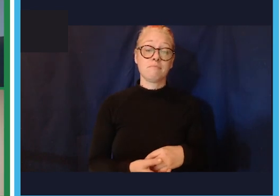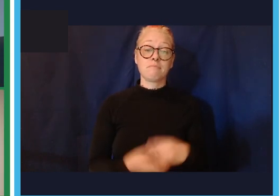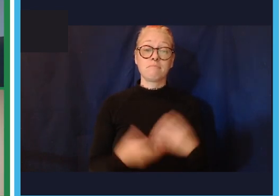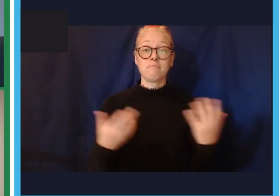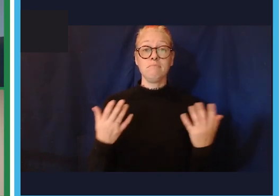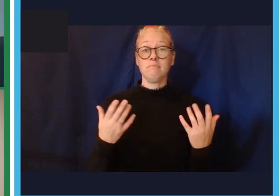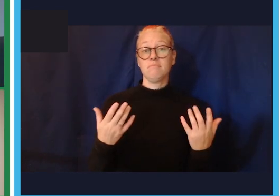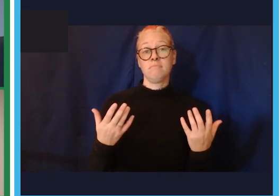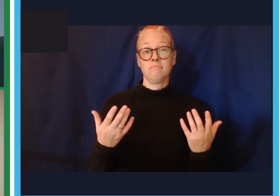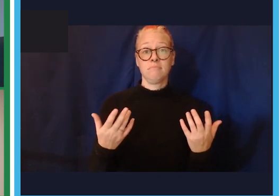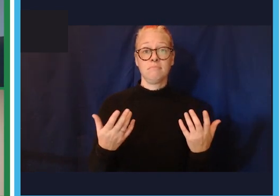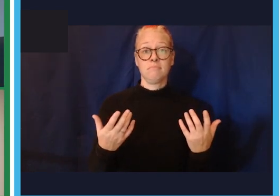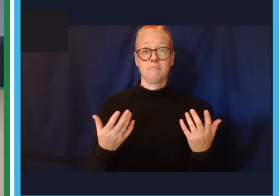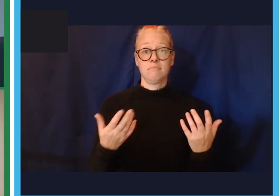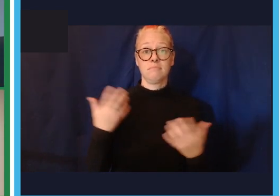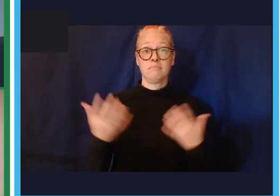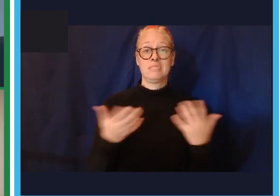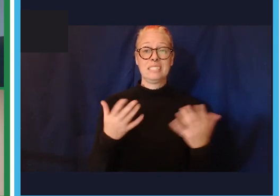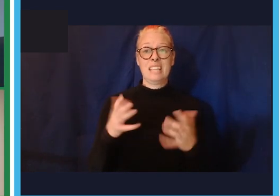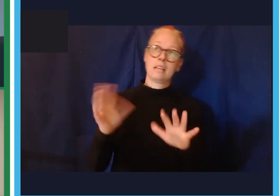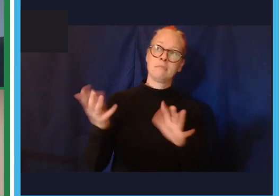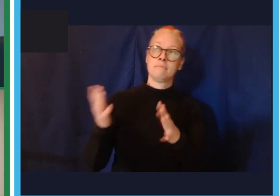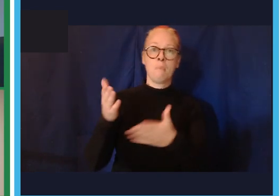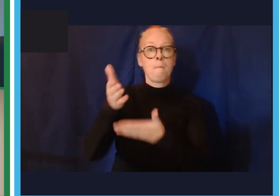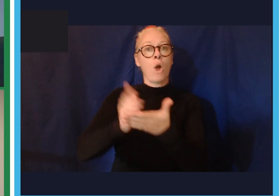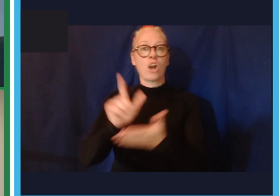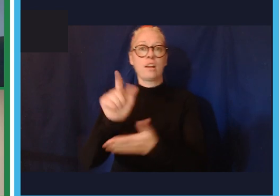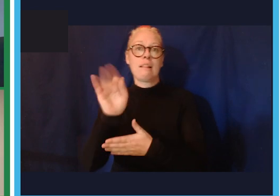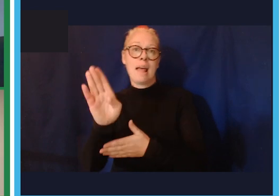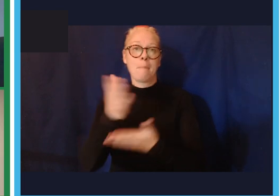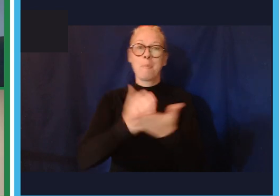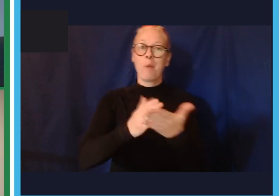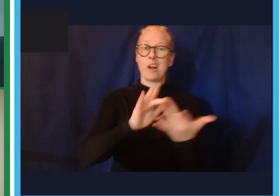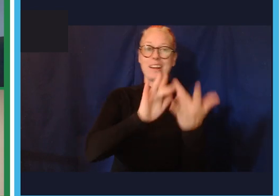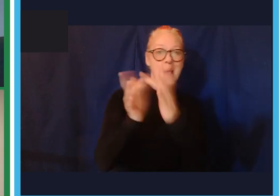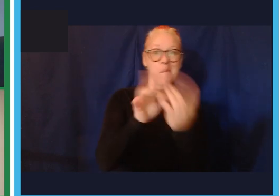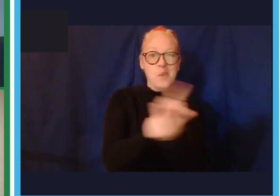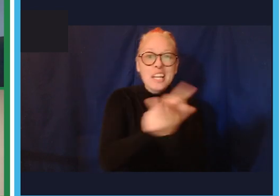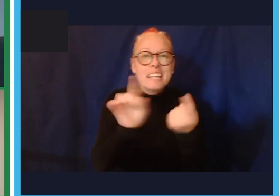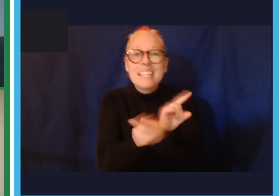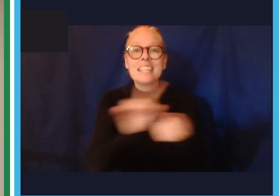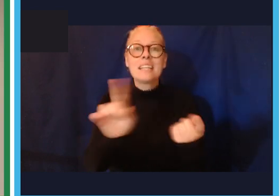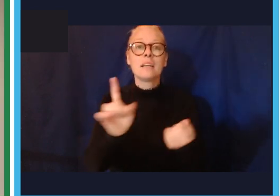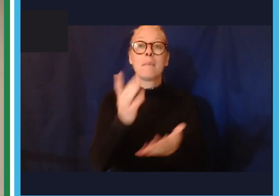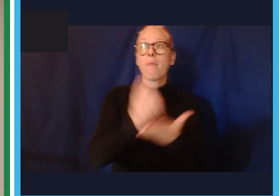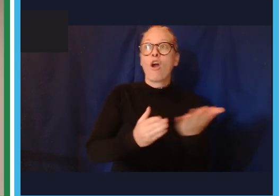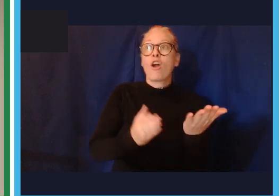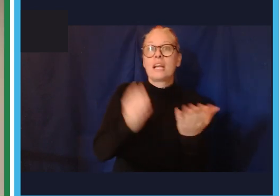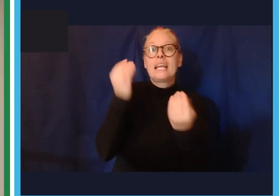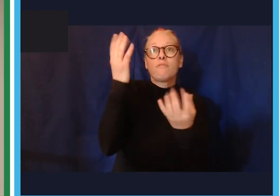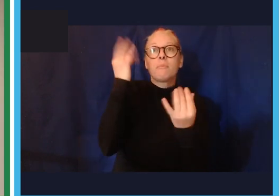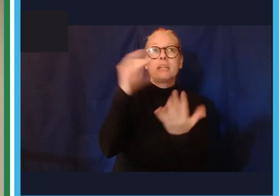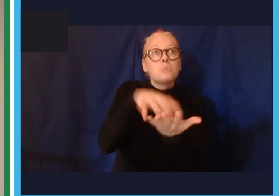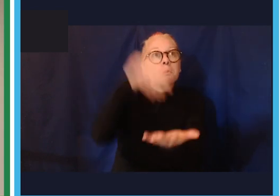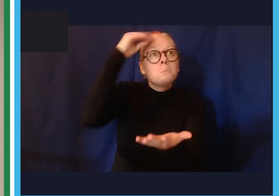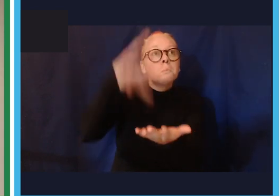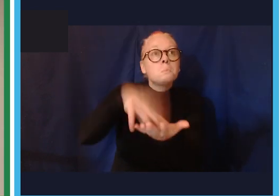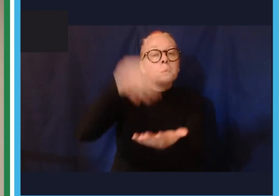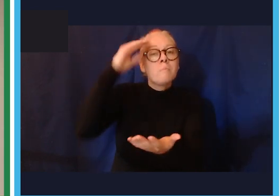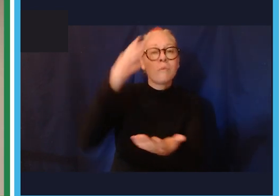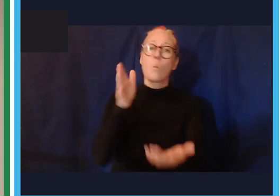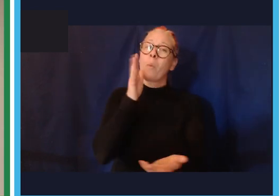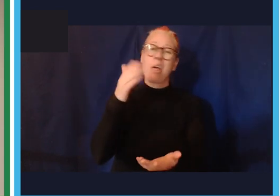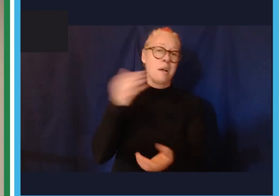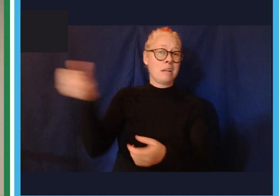speakers and oftentimes people from large studios who will come and talk about their own DEI initiatives, and what they're doing to sort